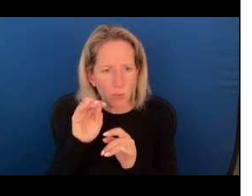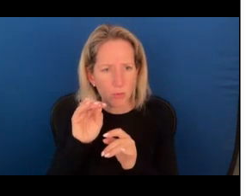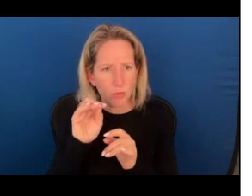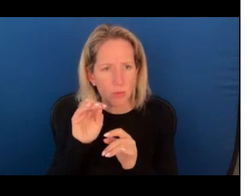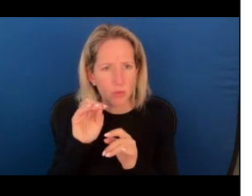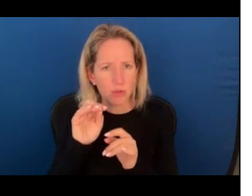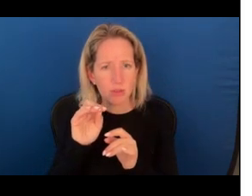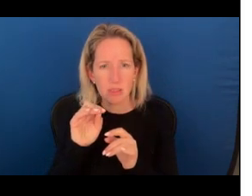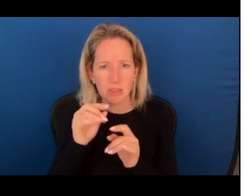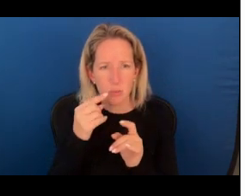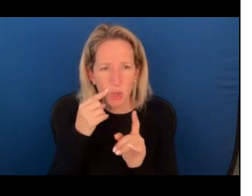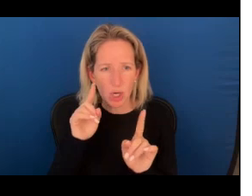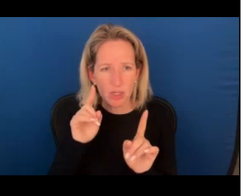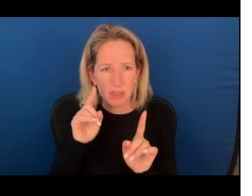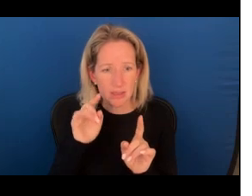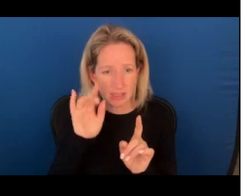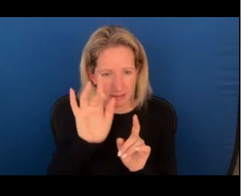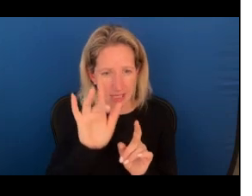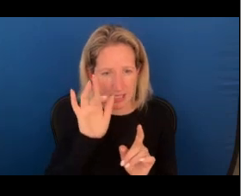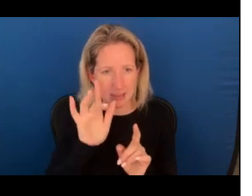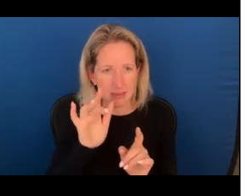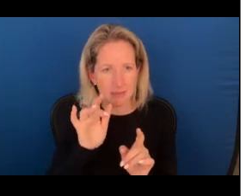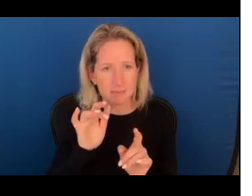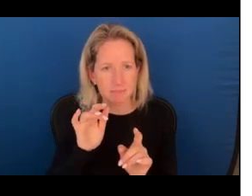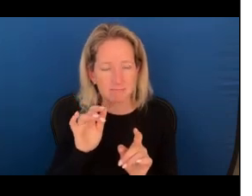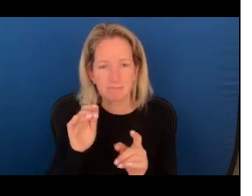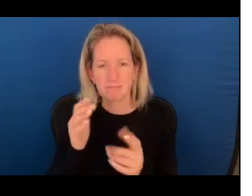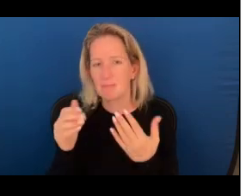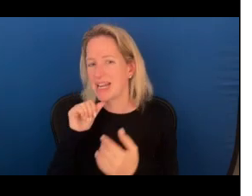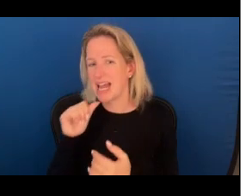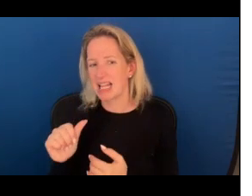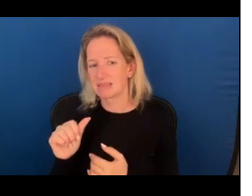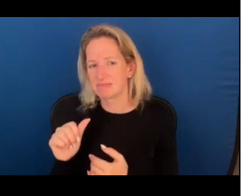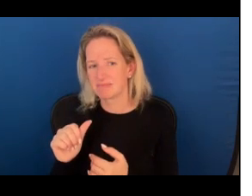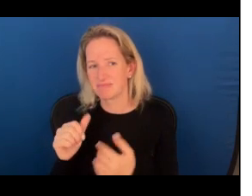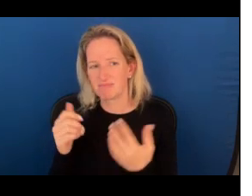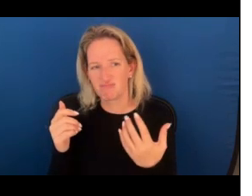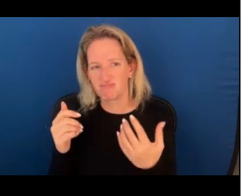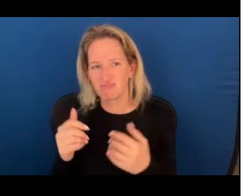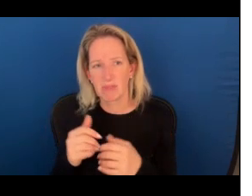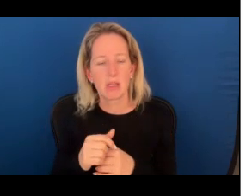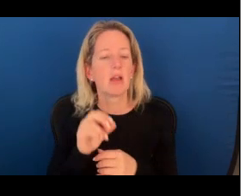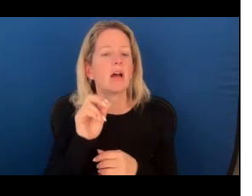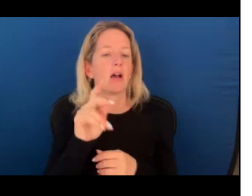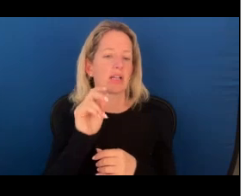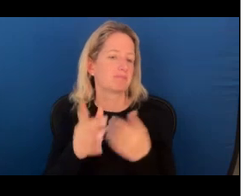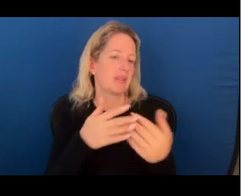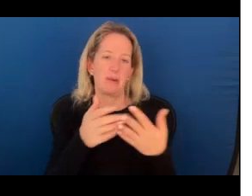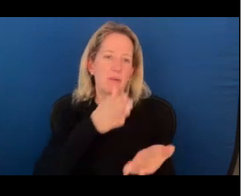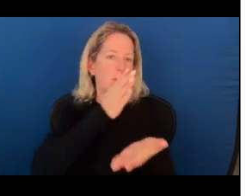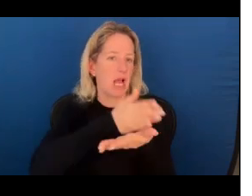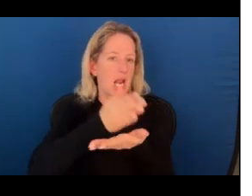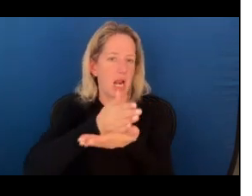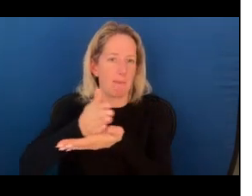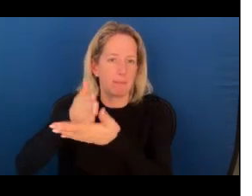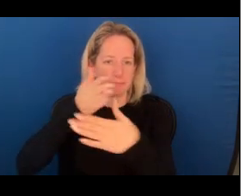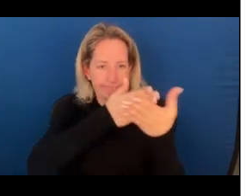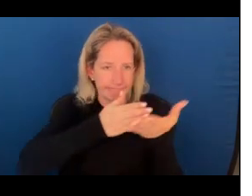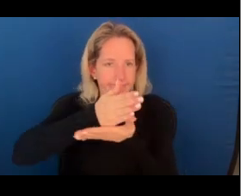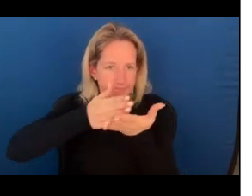might not. I don't. Oh, well. Anyway, we cut it up and we took it off, and it was quite